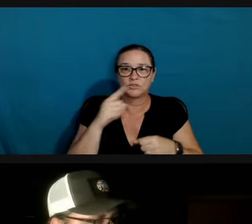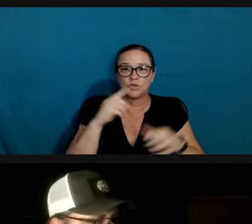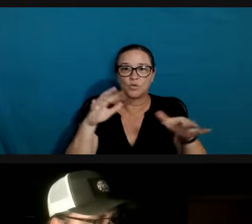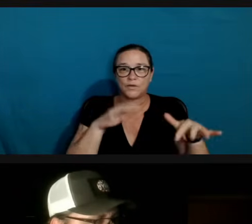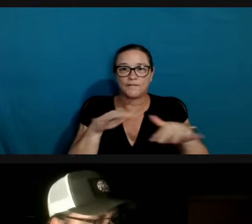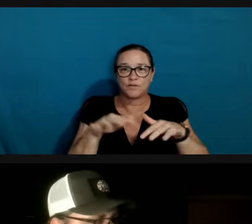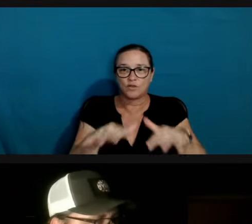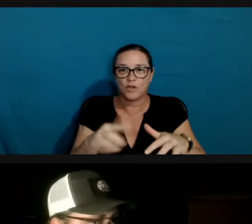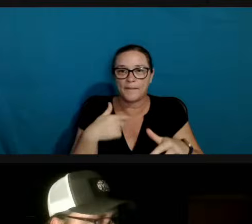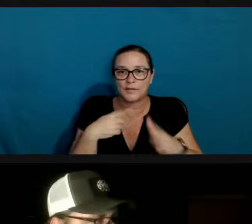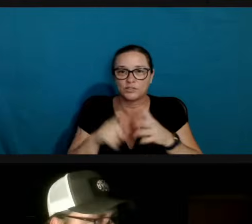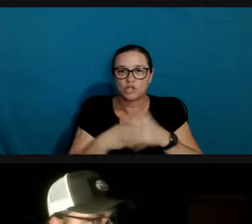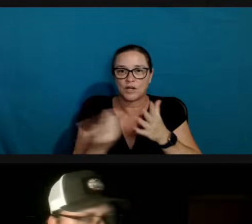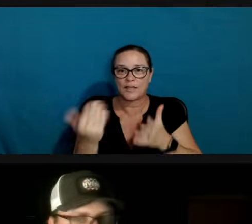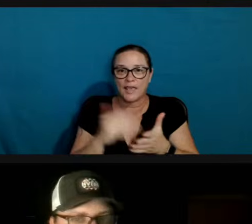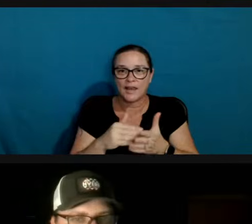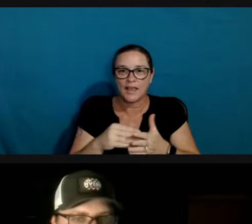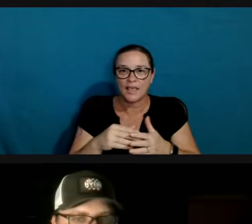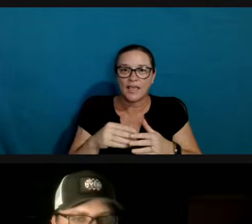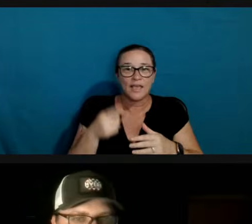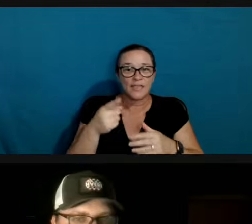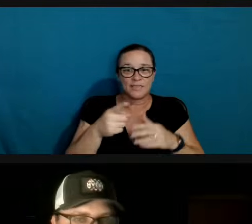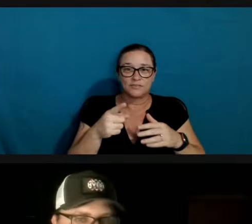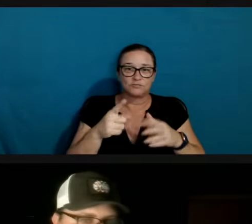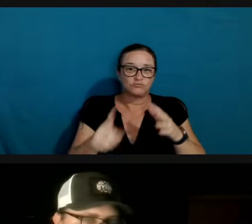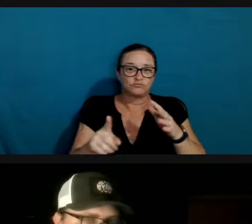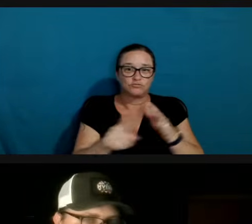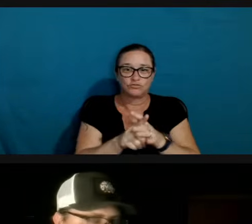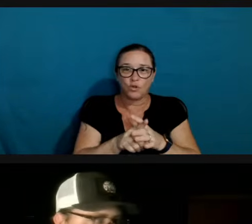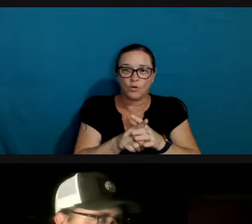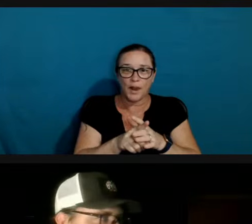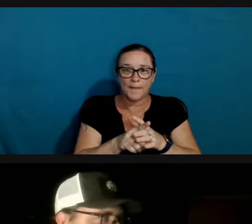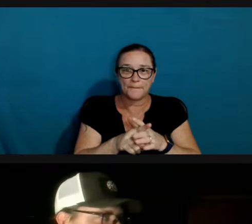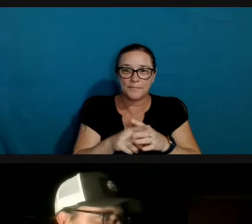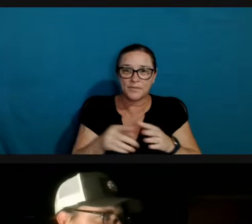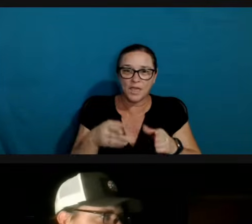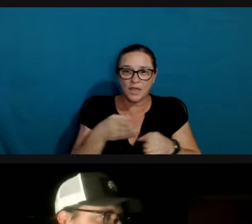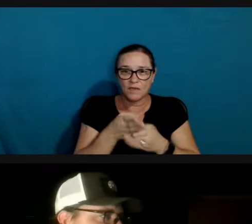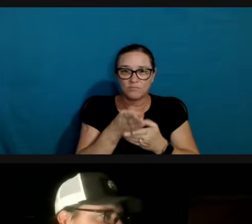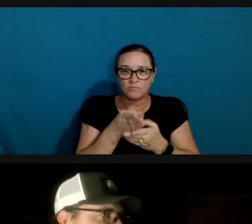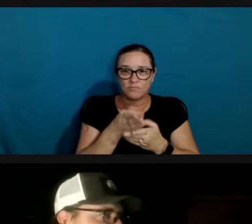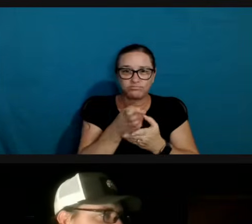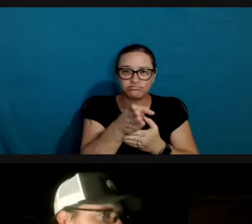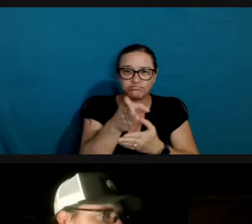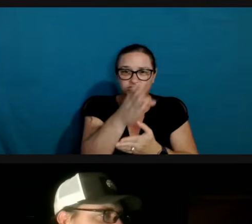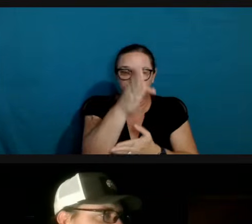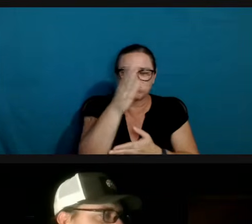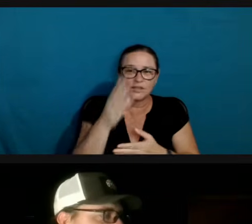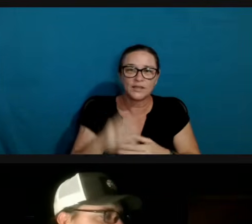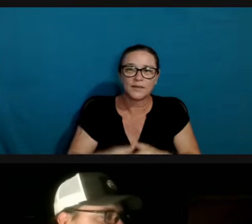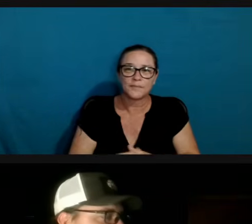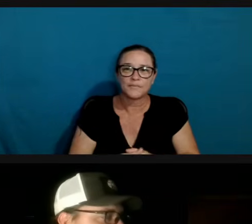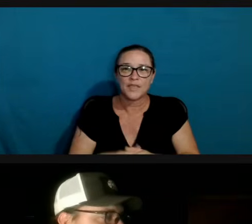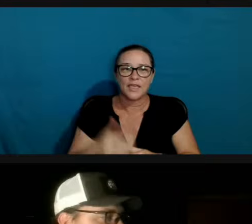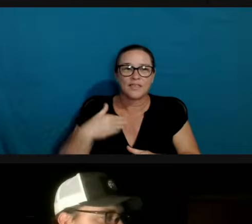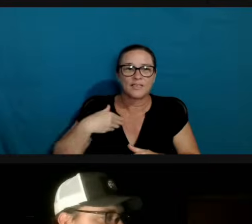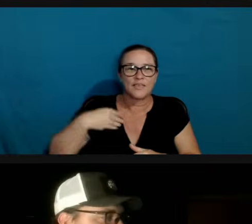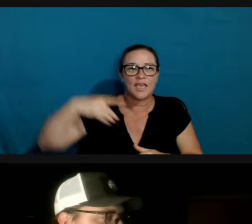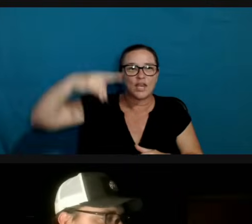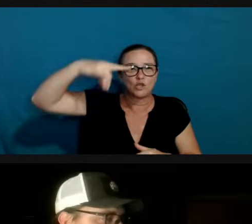going to restart it here, that emerged and cut through the area, and they had a drone shot of